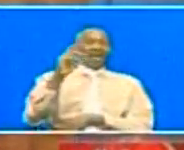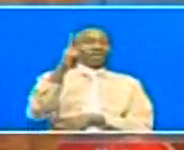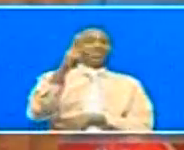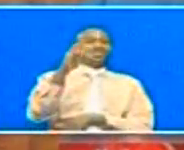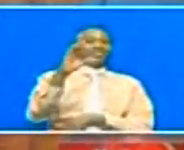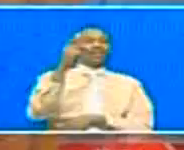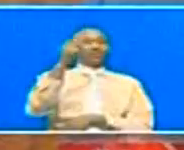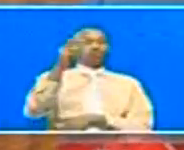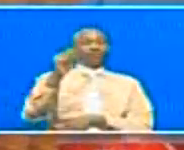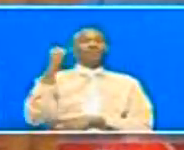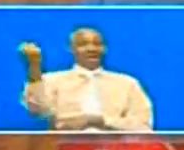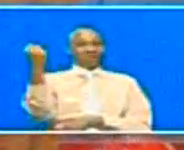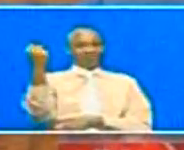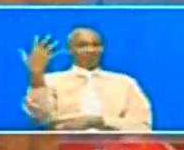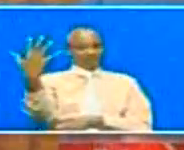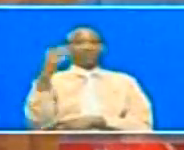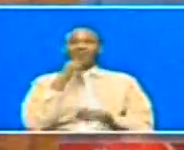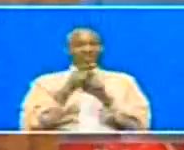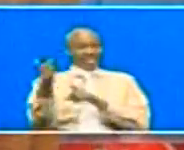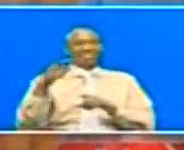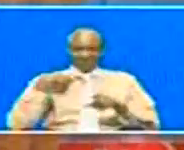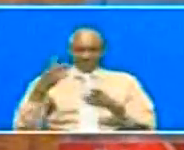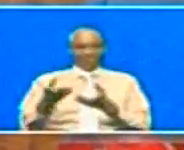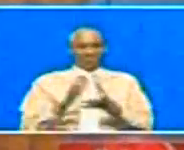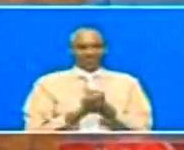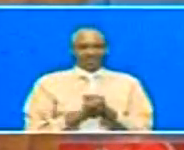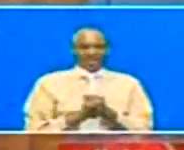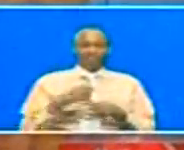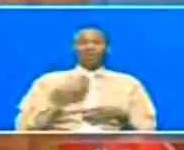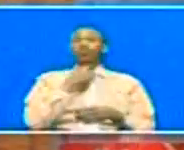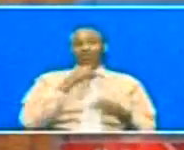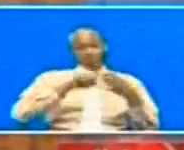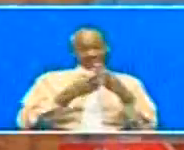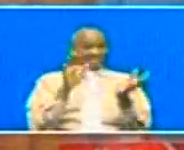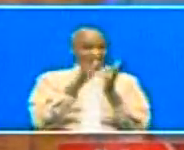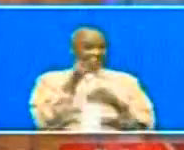wall. Wow. Wanna be starting something.